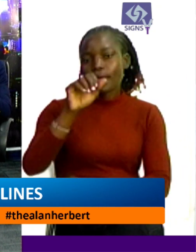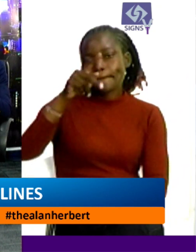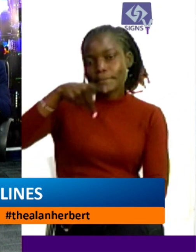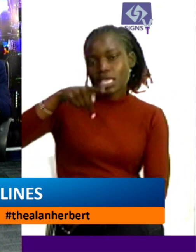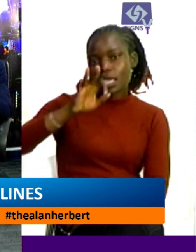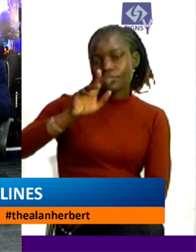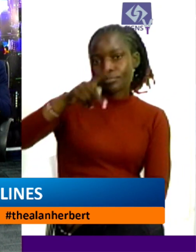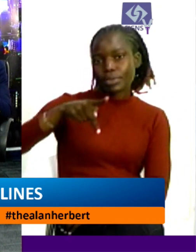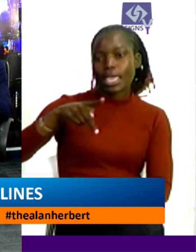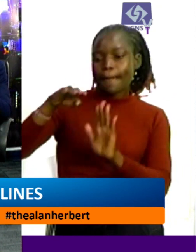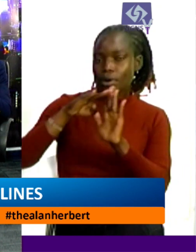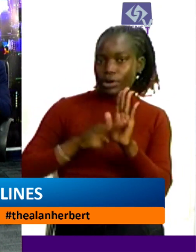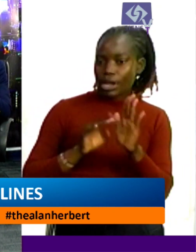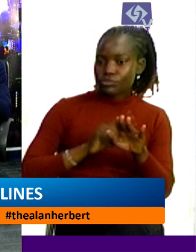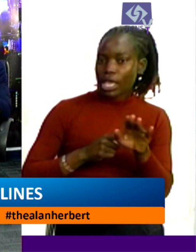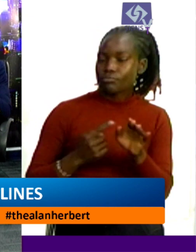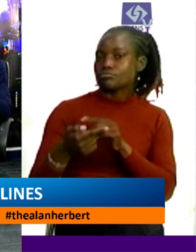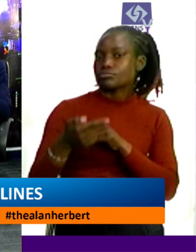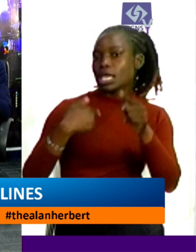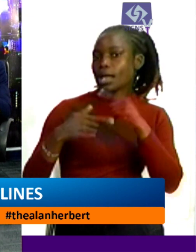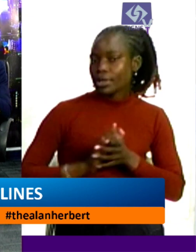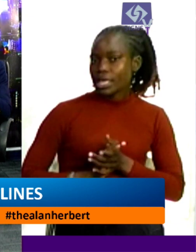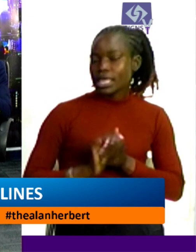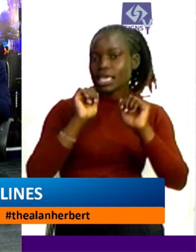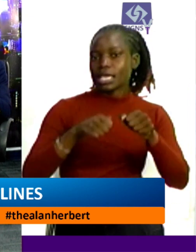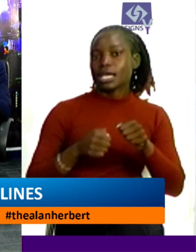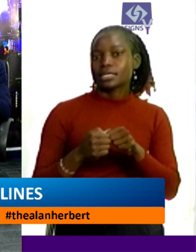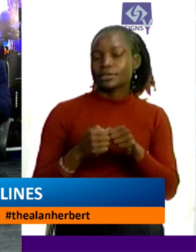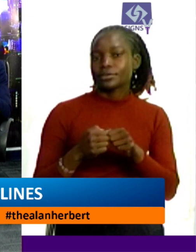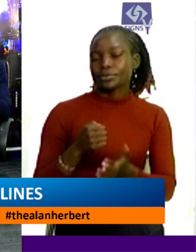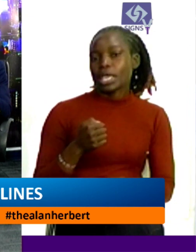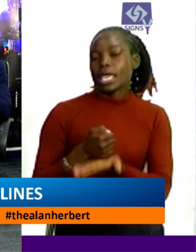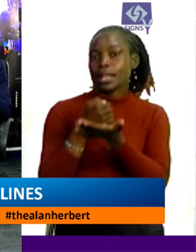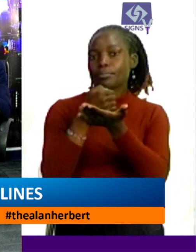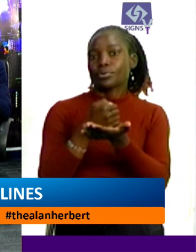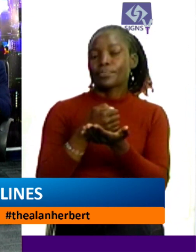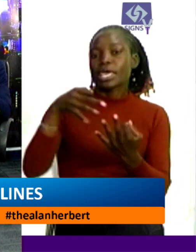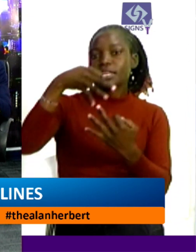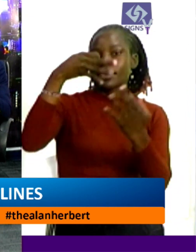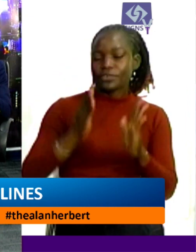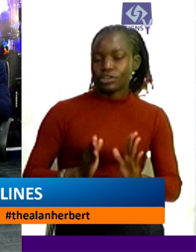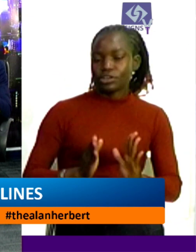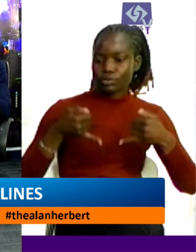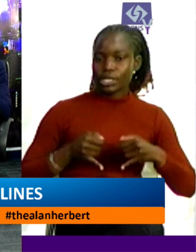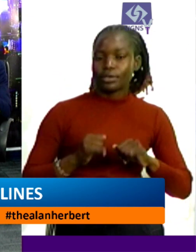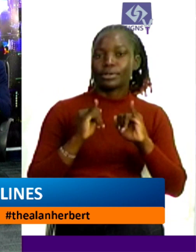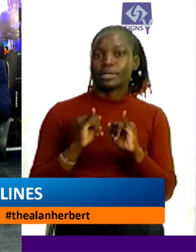program. So when they come, they can help the fellows to